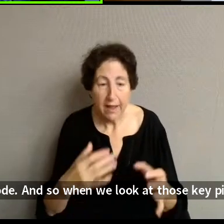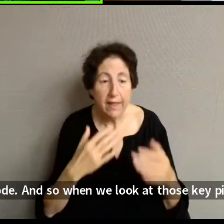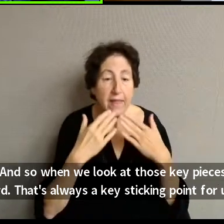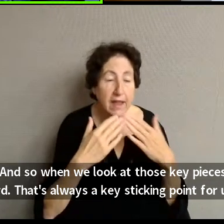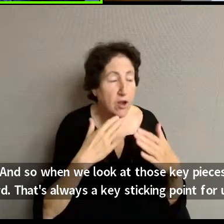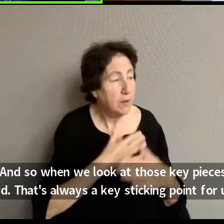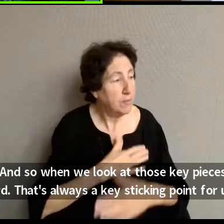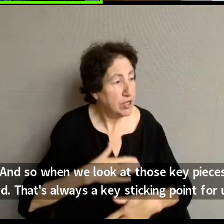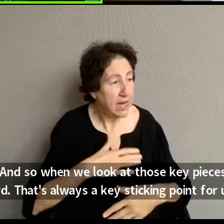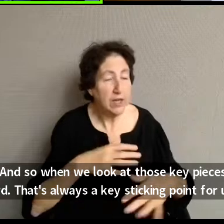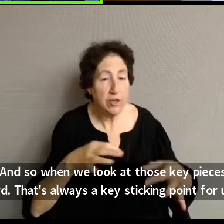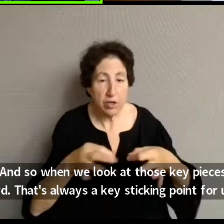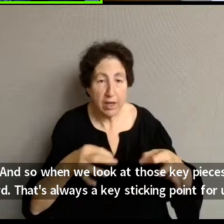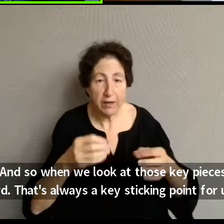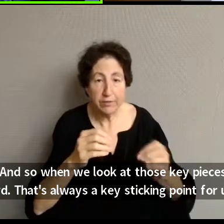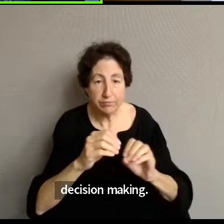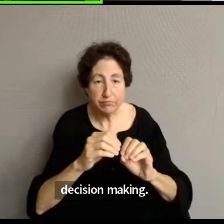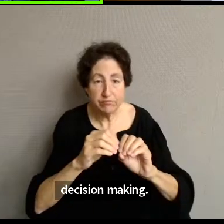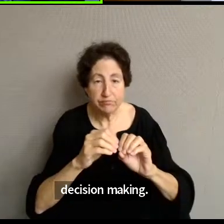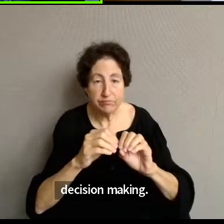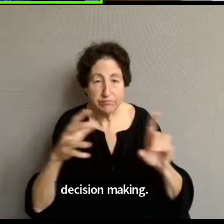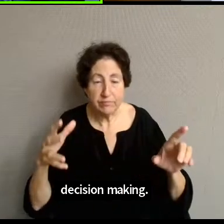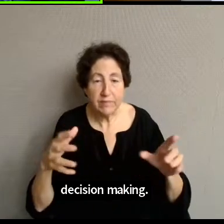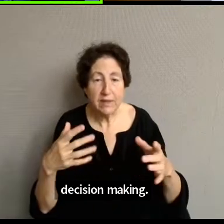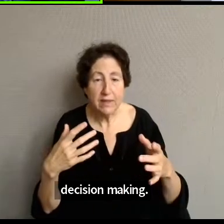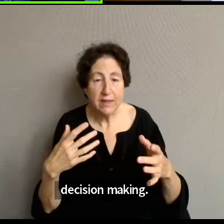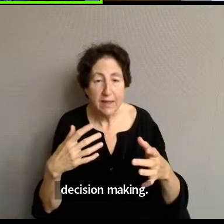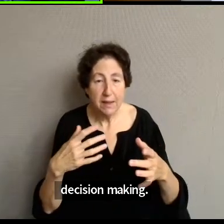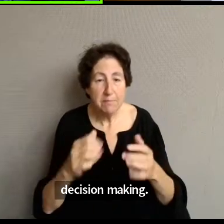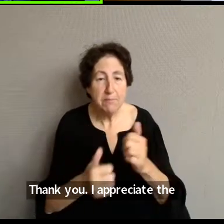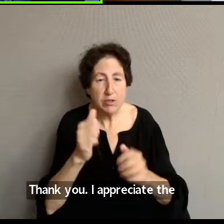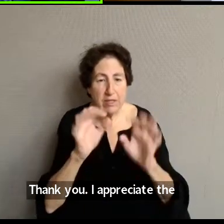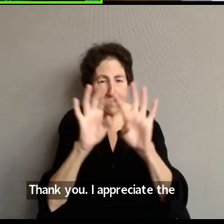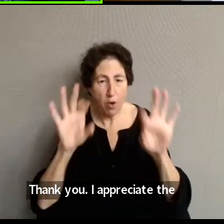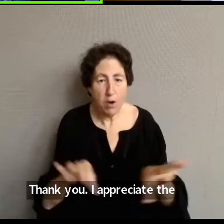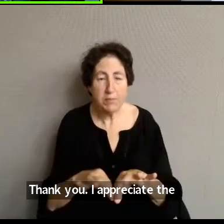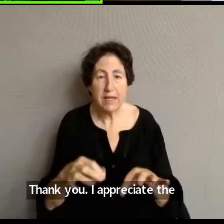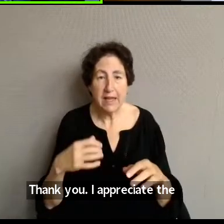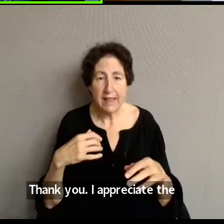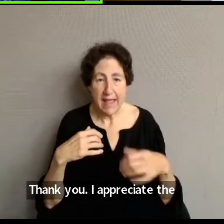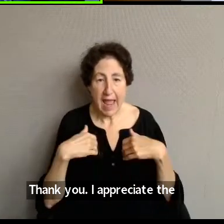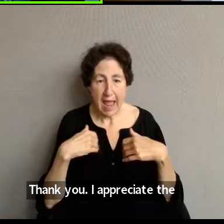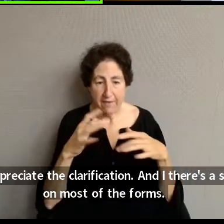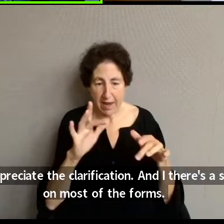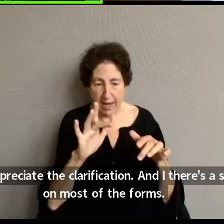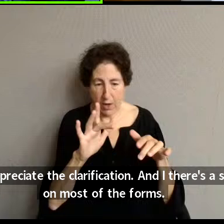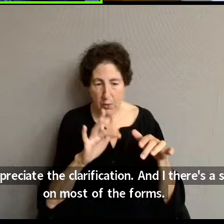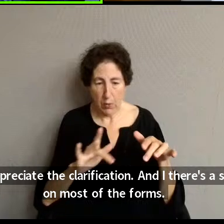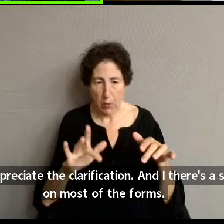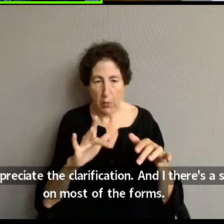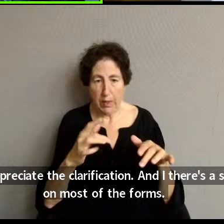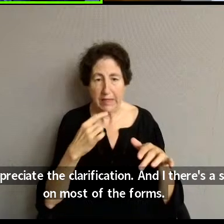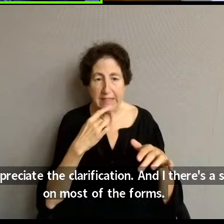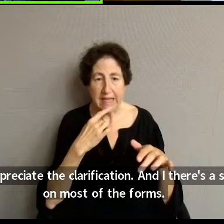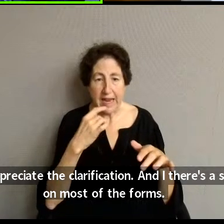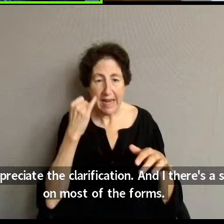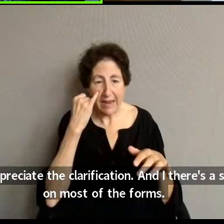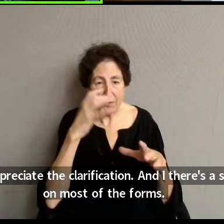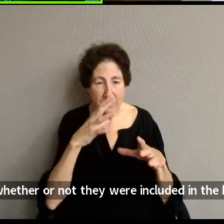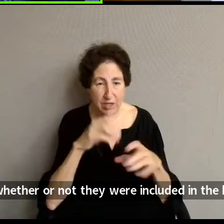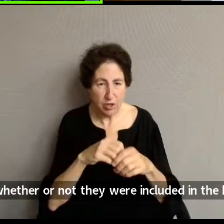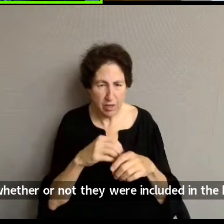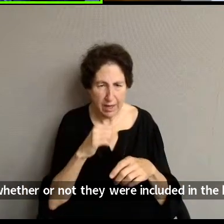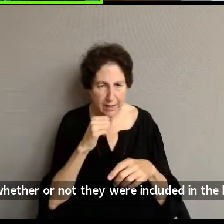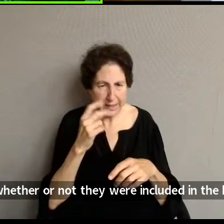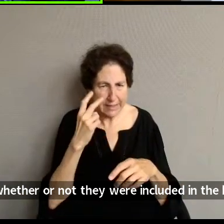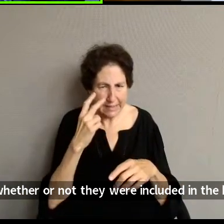appreciate the clarification. And there's a space on most of the forms that say whether or not they were included in the budget, and I didn't see that